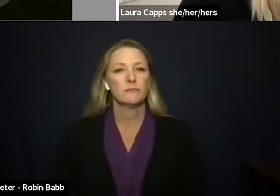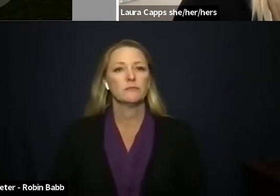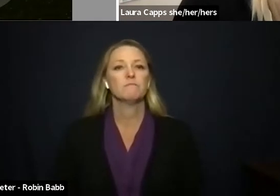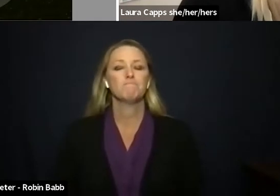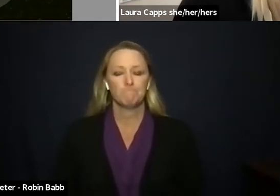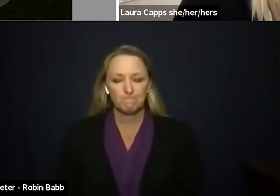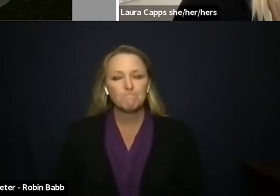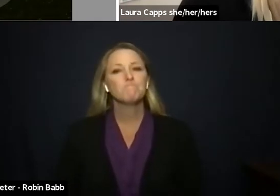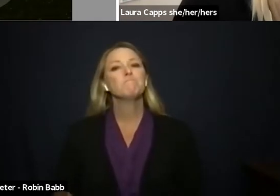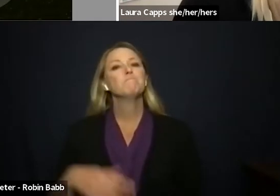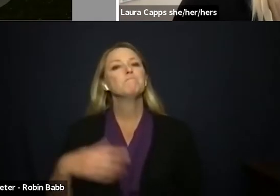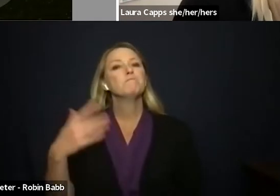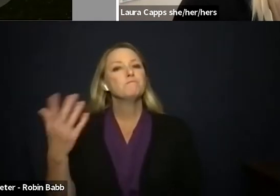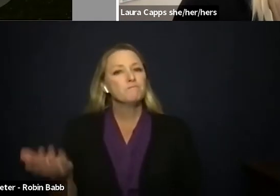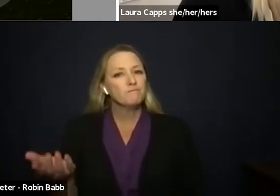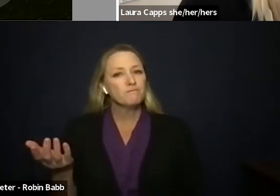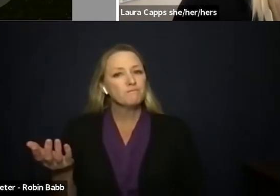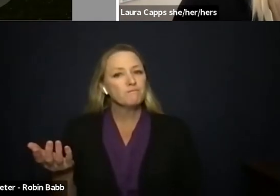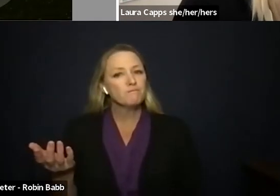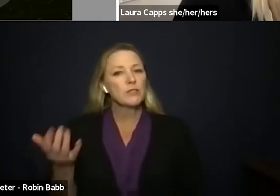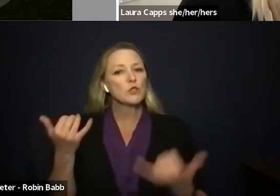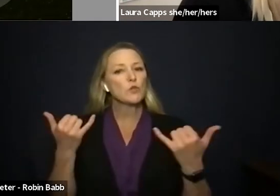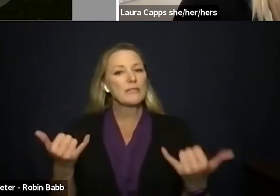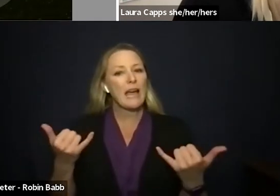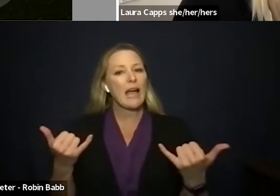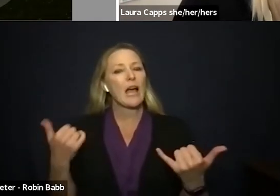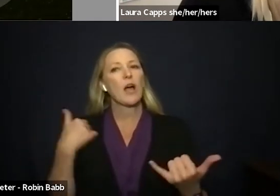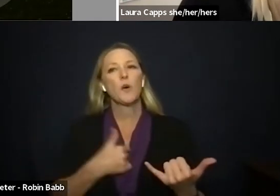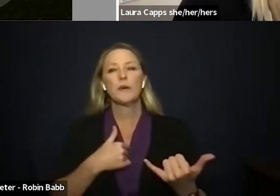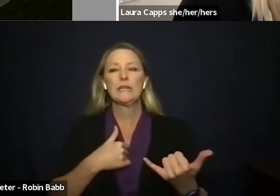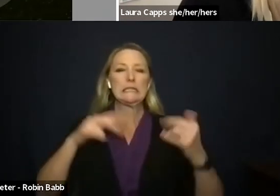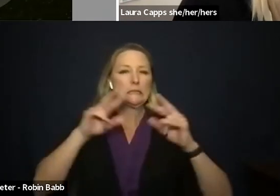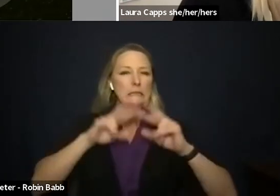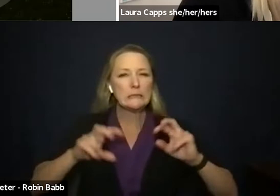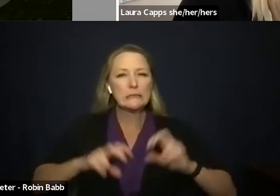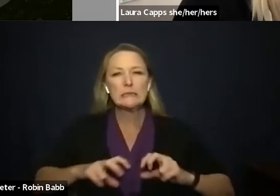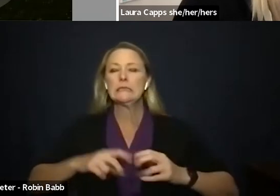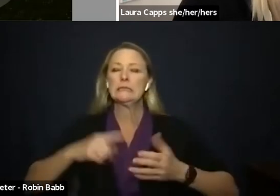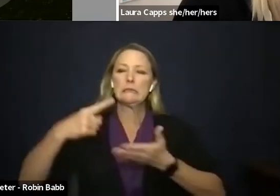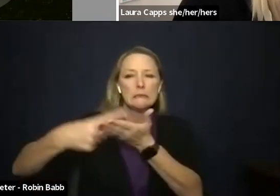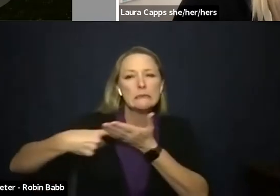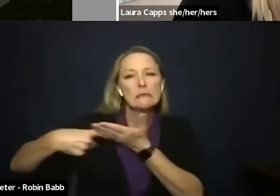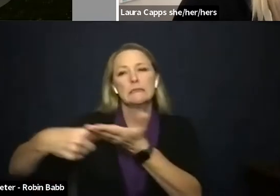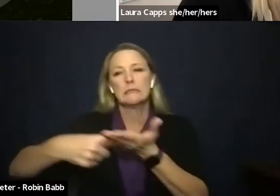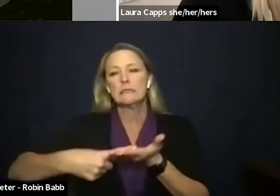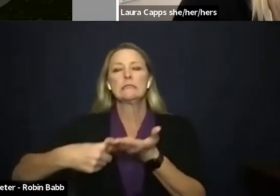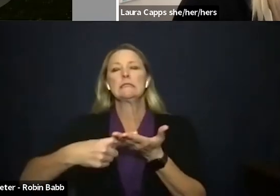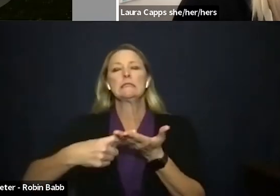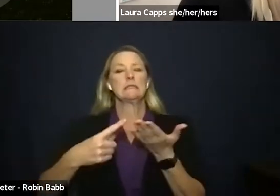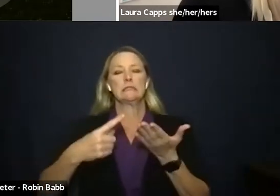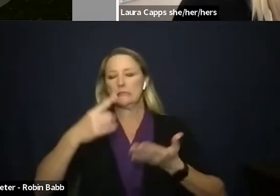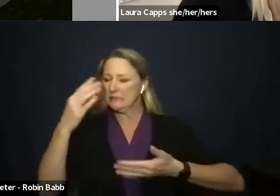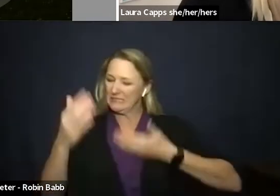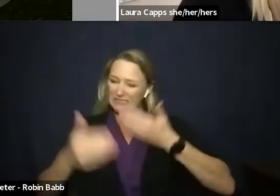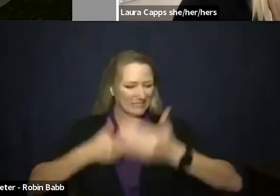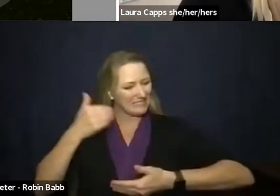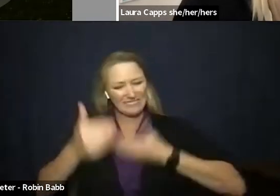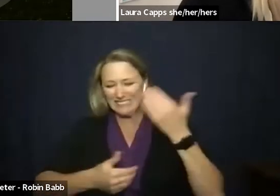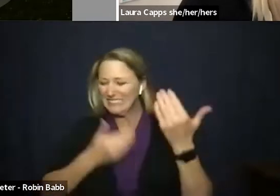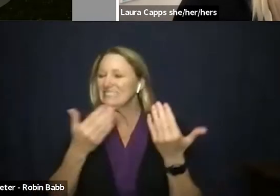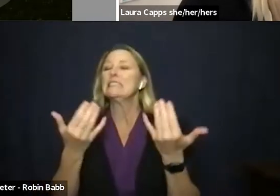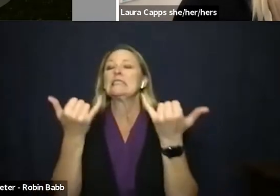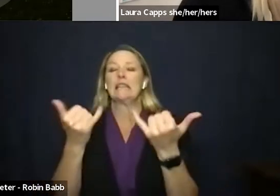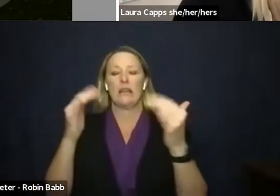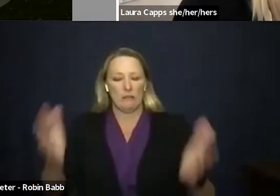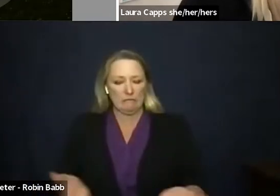and so we've come to a point in this process where we need to start thinking about making a decision so that we can meet